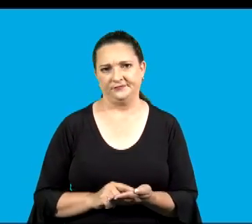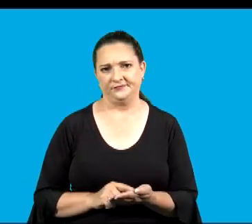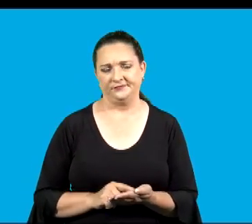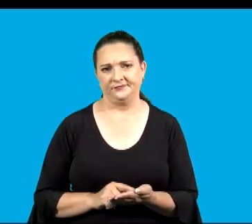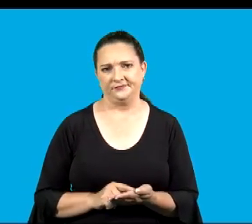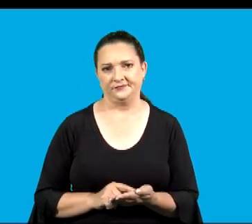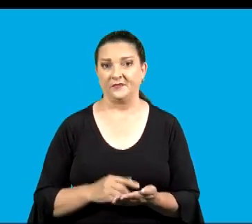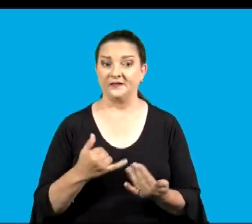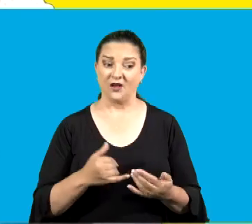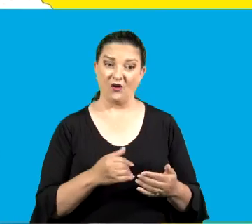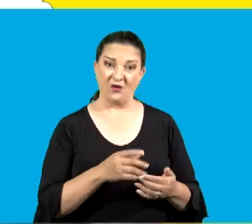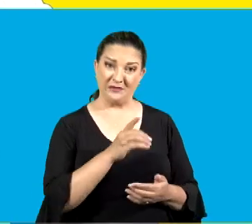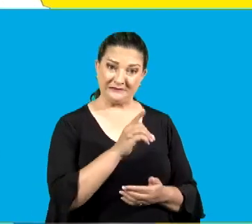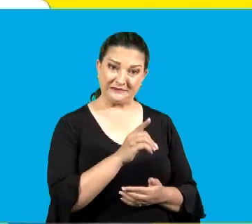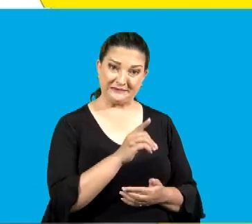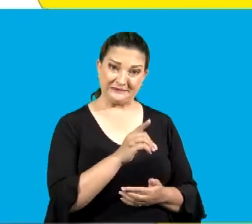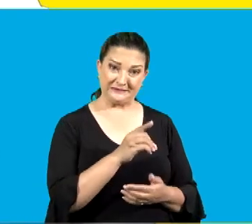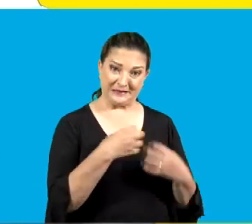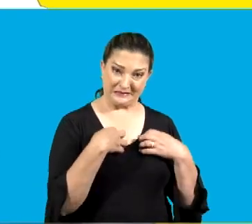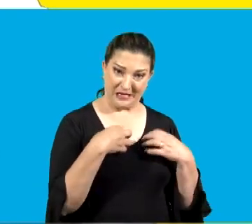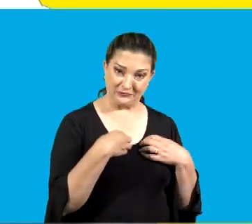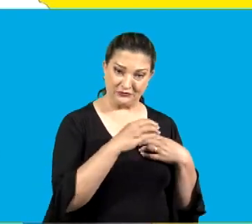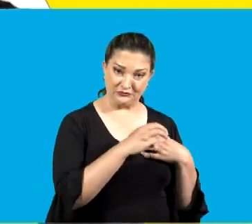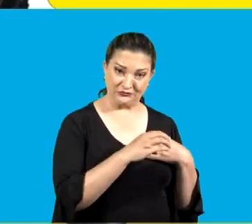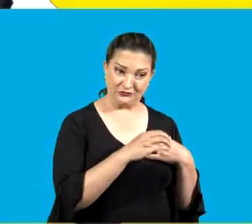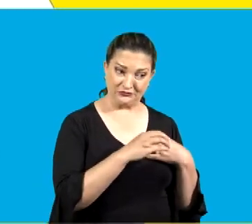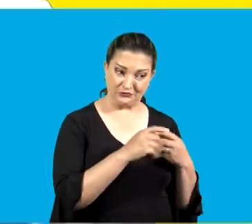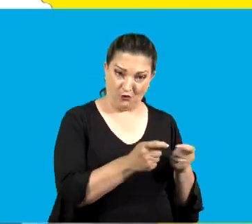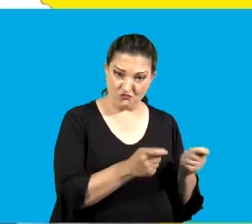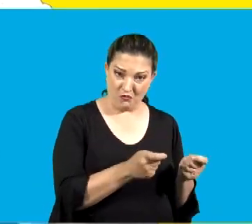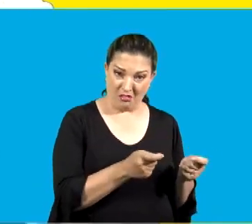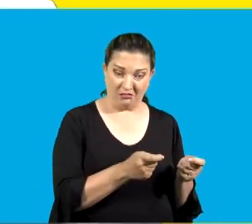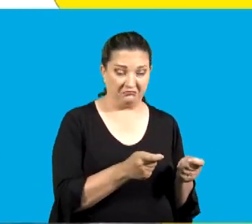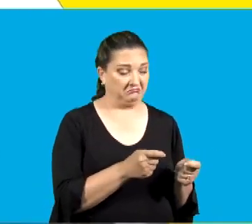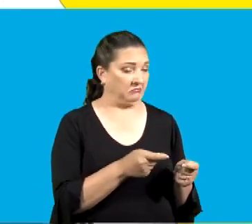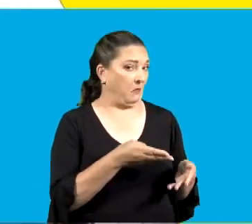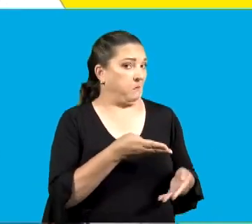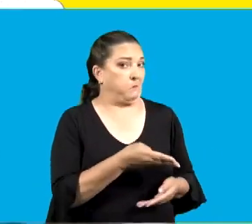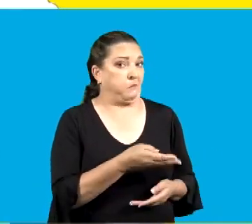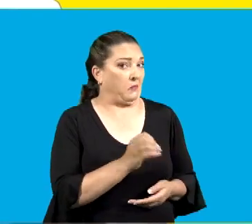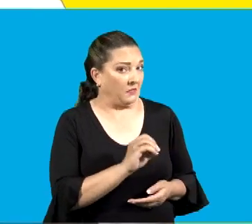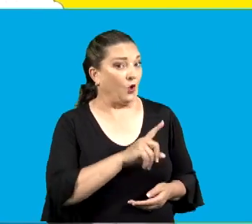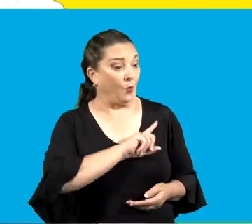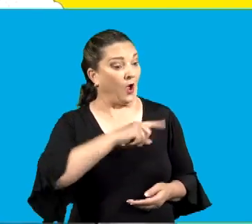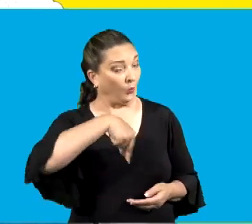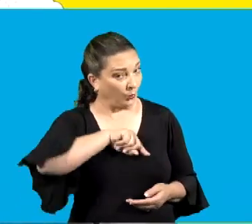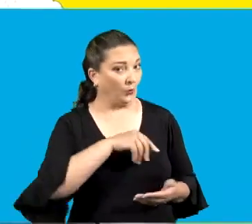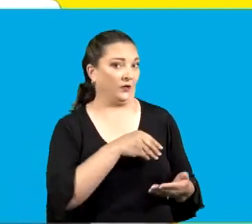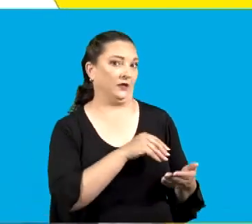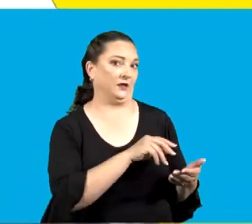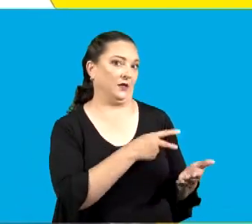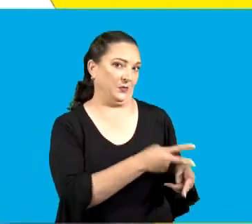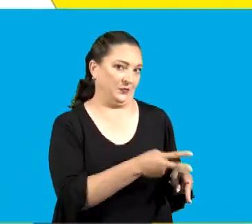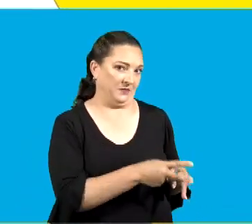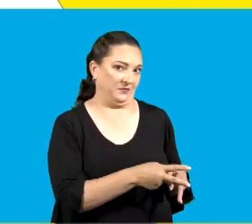not find it in the debtor's control, because the debtor's control is prepared by us. And the debtor's list is